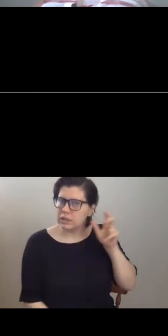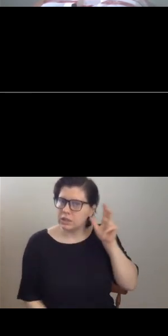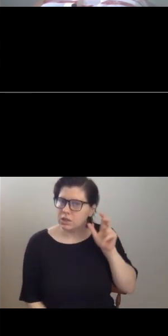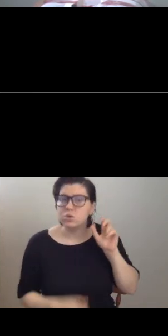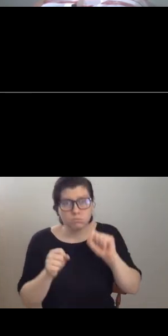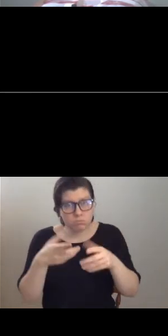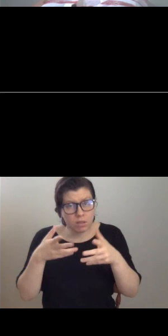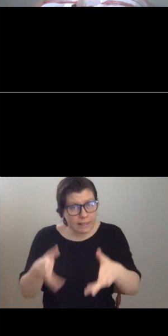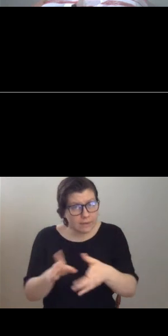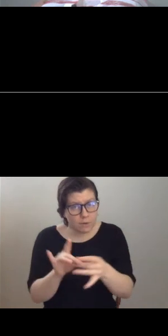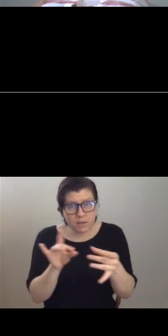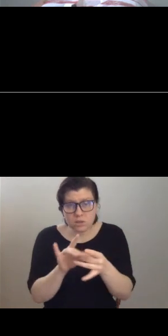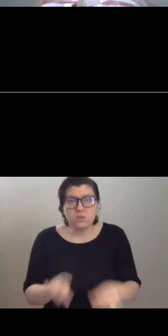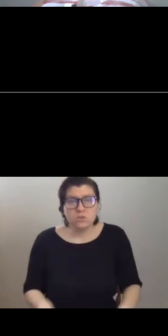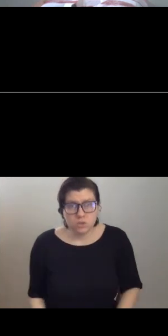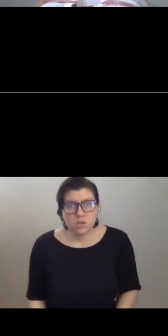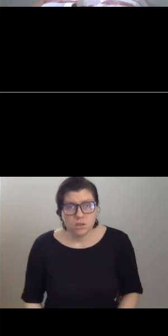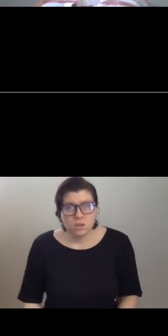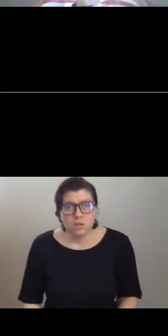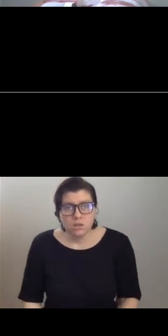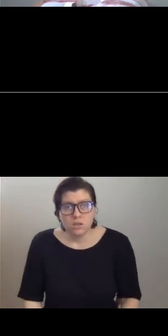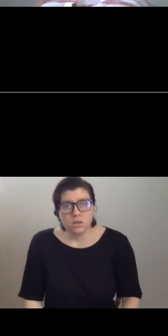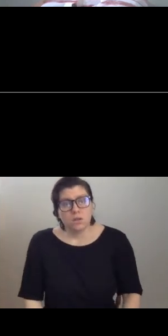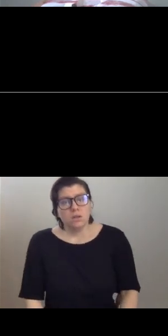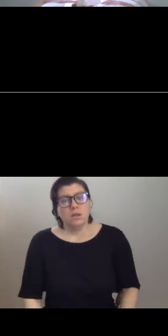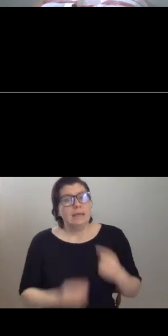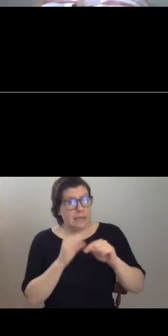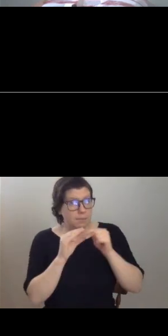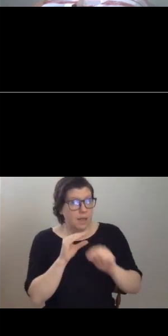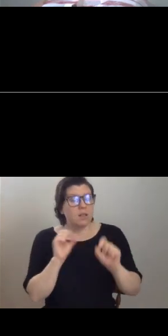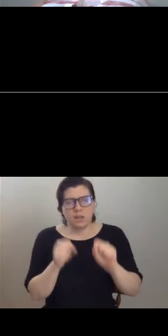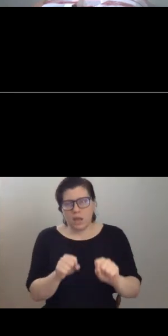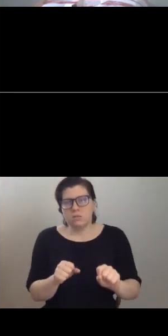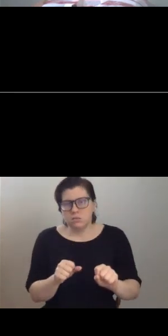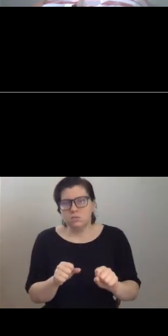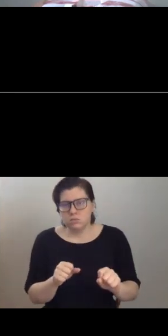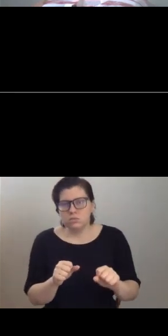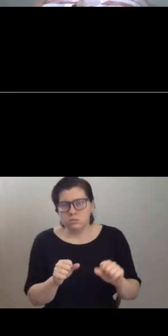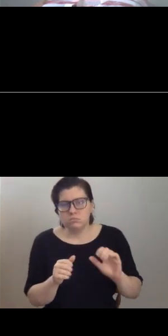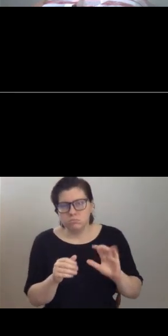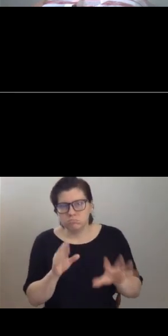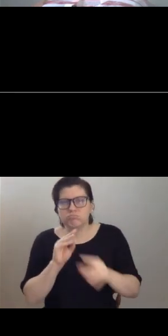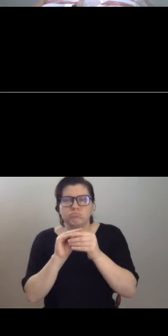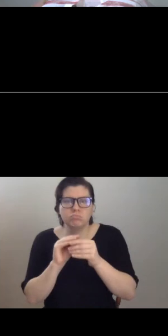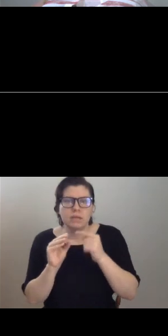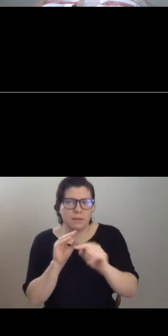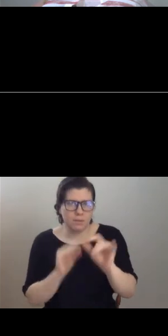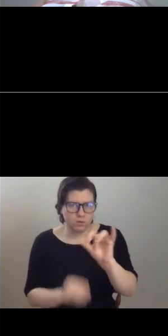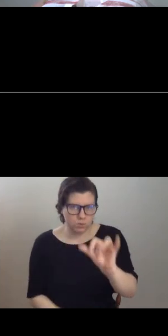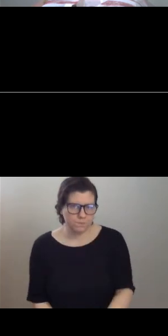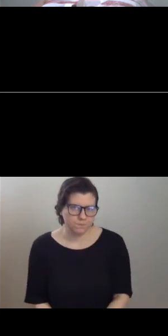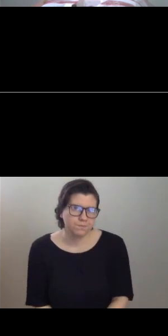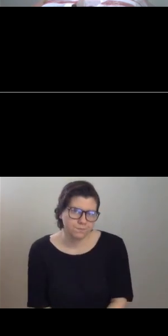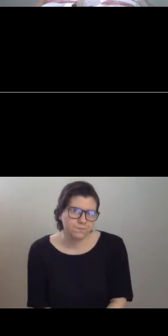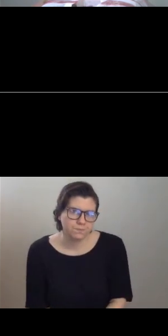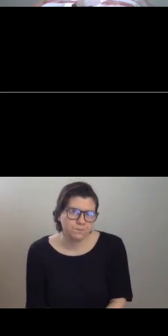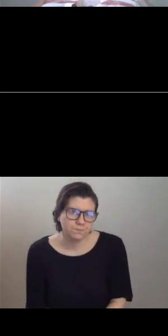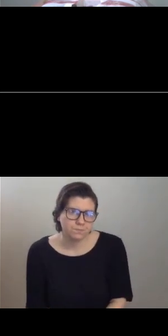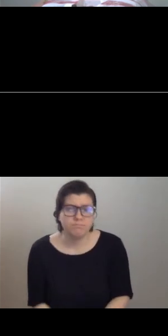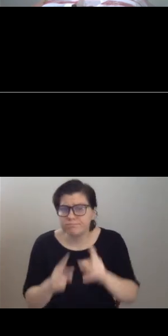message. And then if you have an email address, you can drop that in as well. Okay, thank you so much. Either